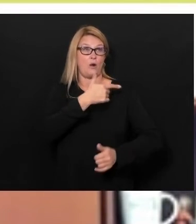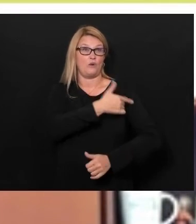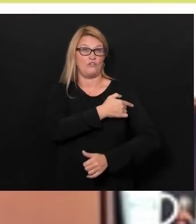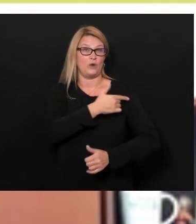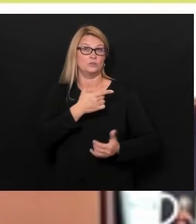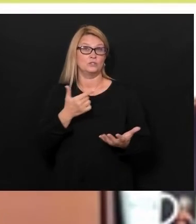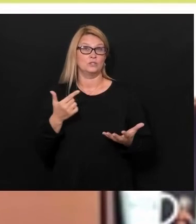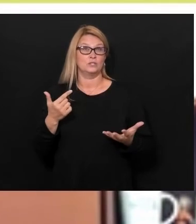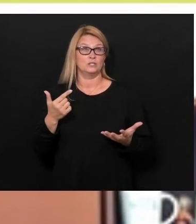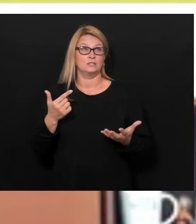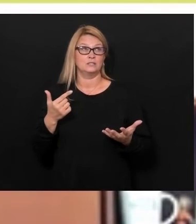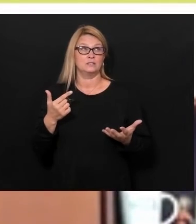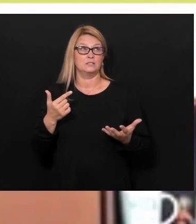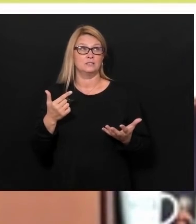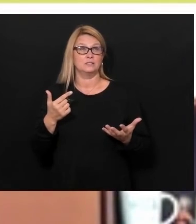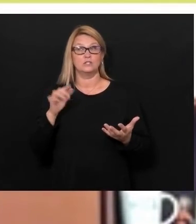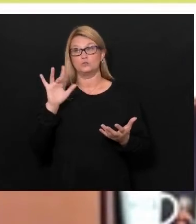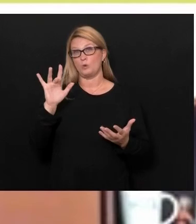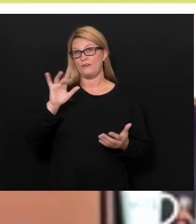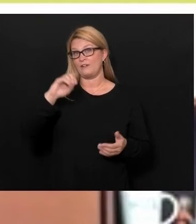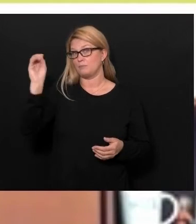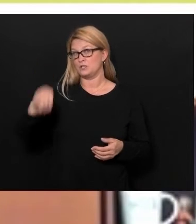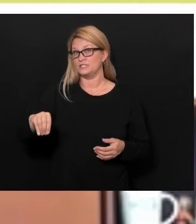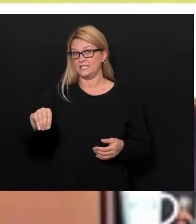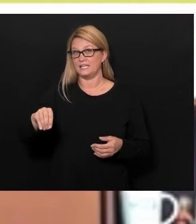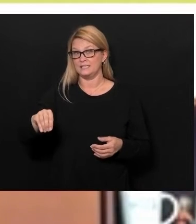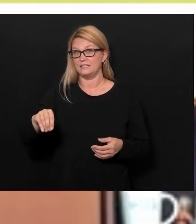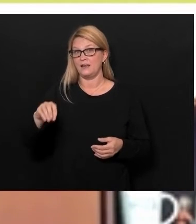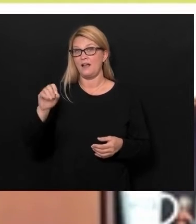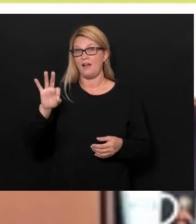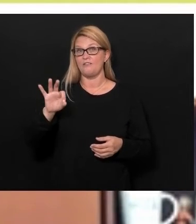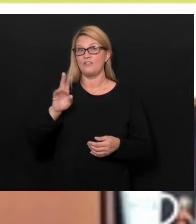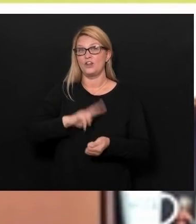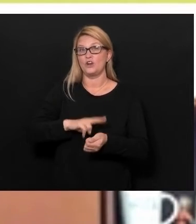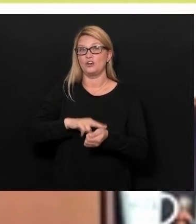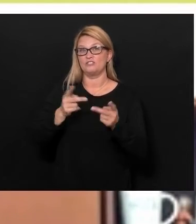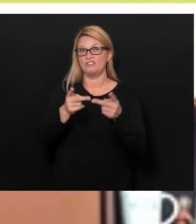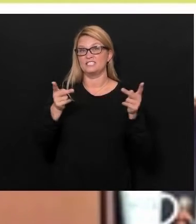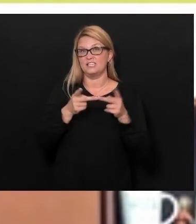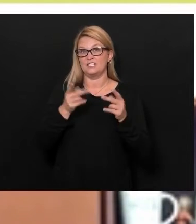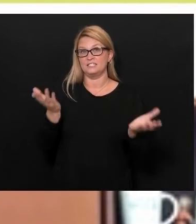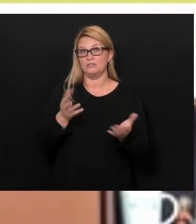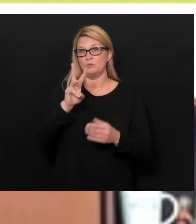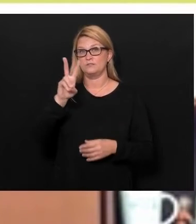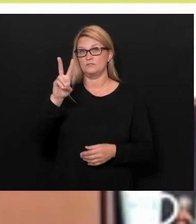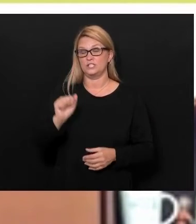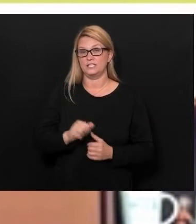Lifetree Pharmacy 25% of the skilled nursing facilities in the state of West Virginia.